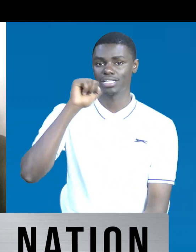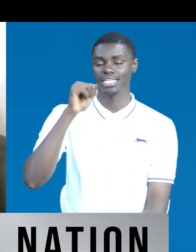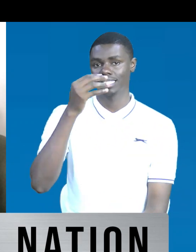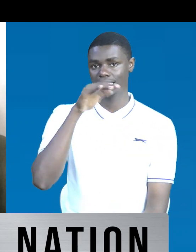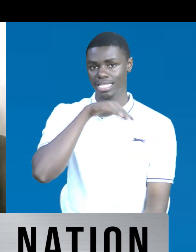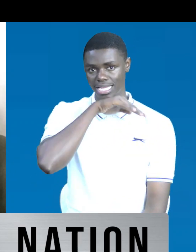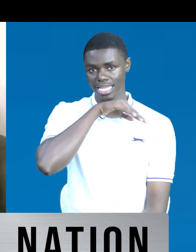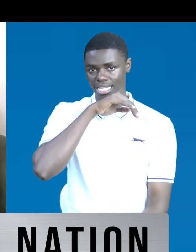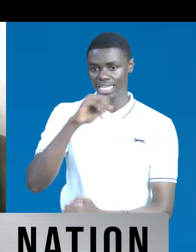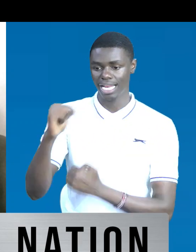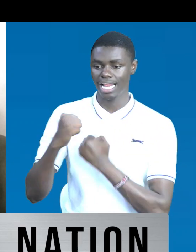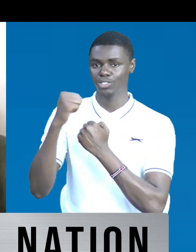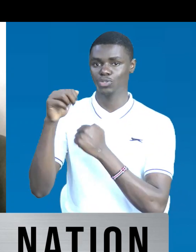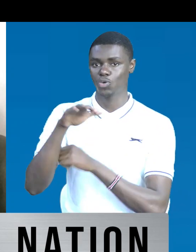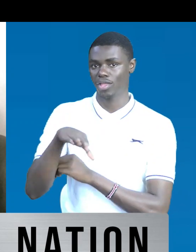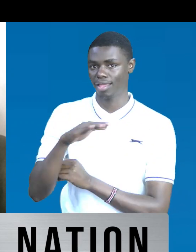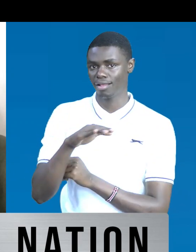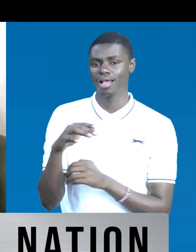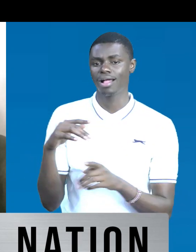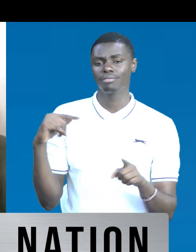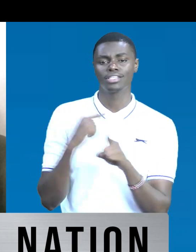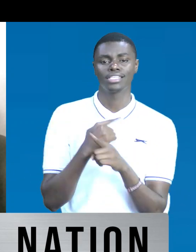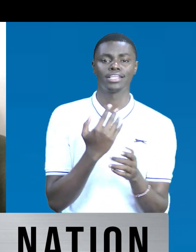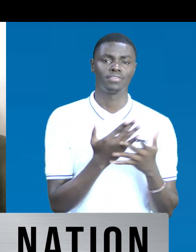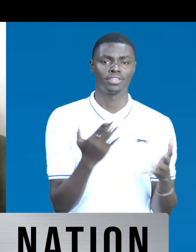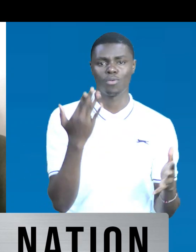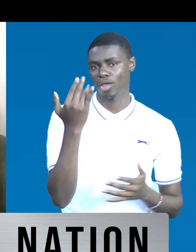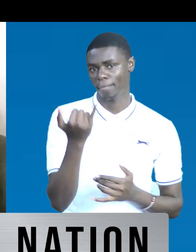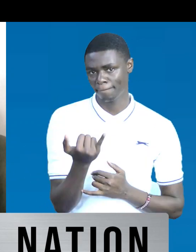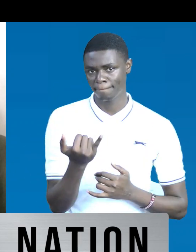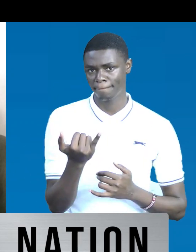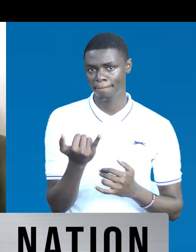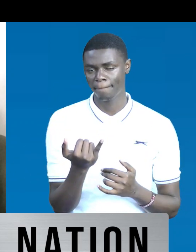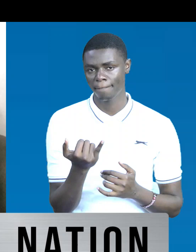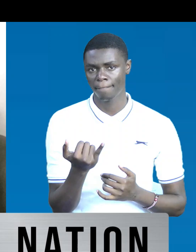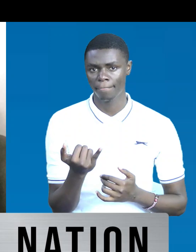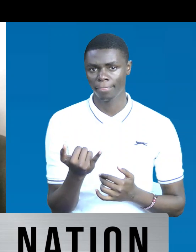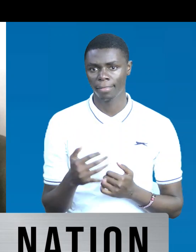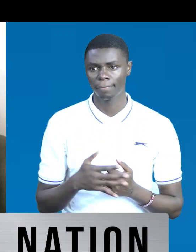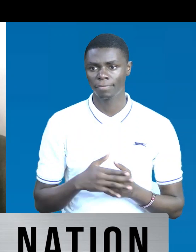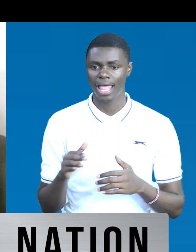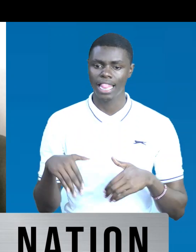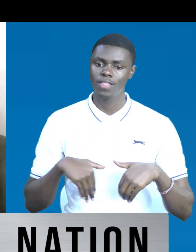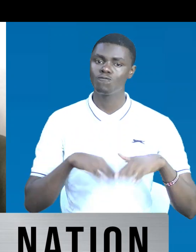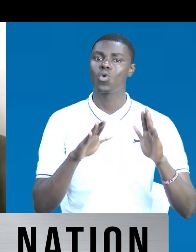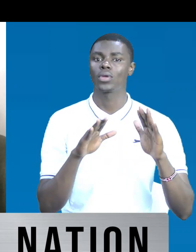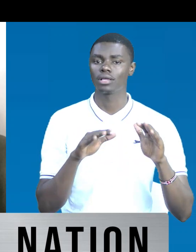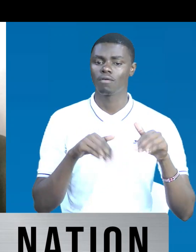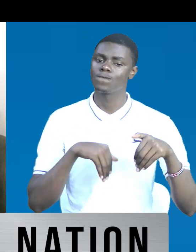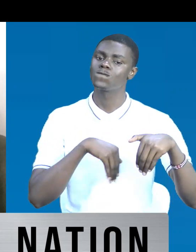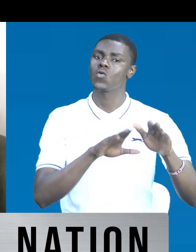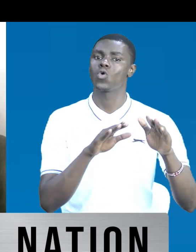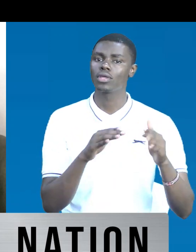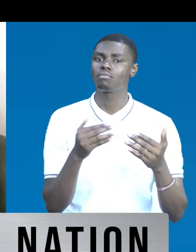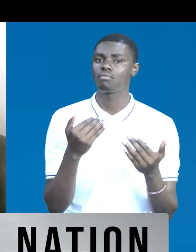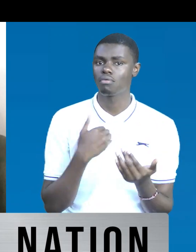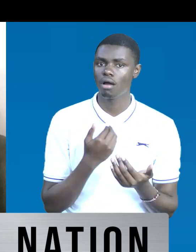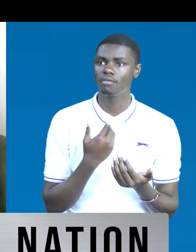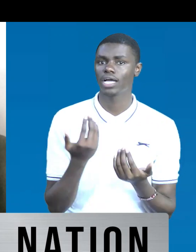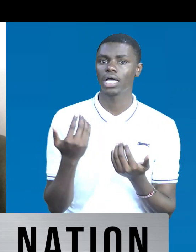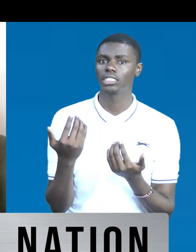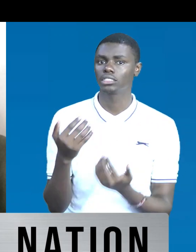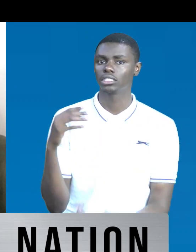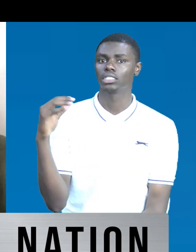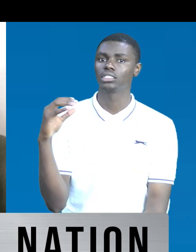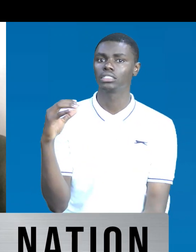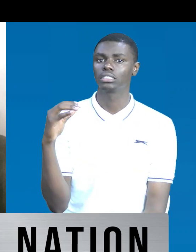backyard, it's just a different thing, because the kind of following that has always been described as cultic following